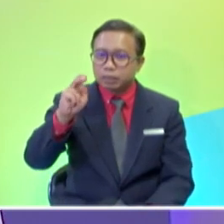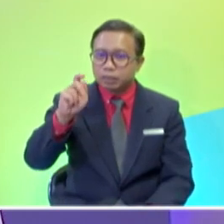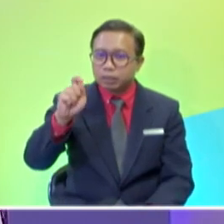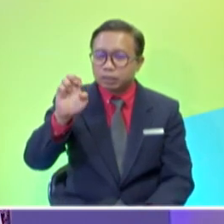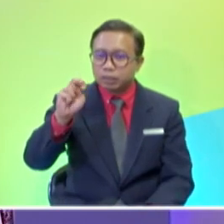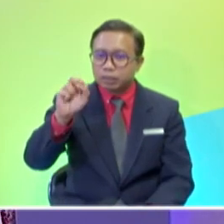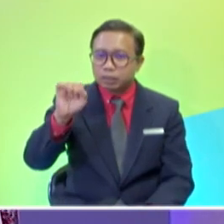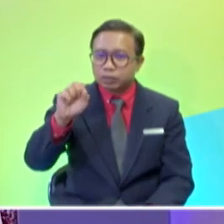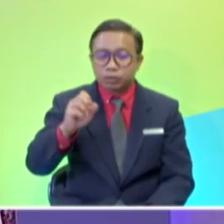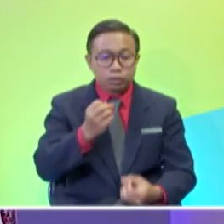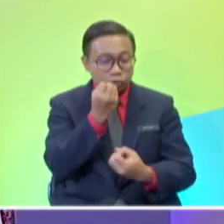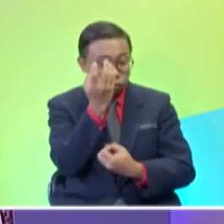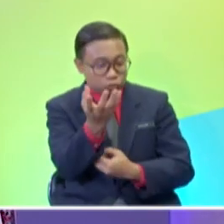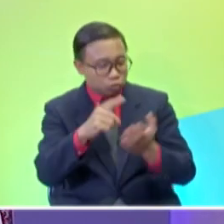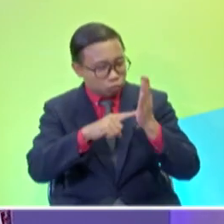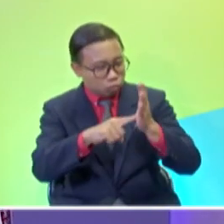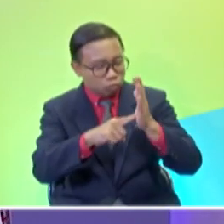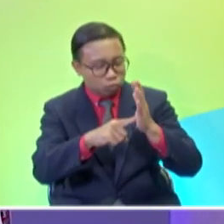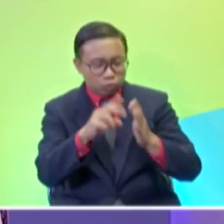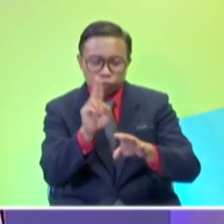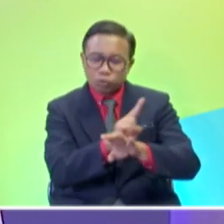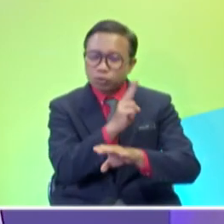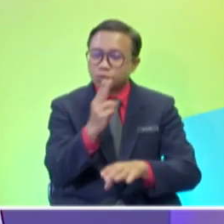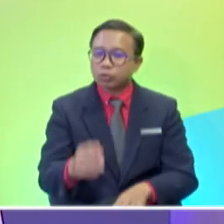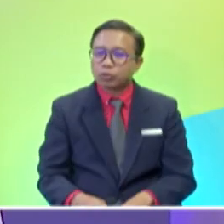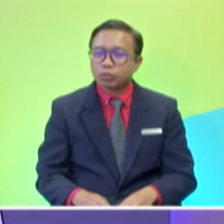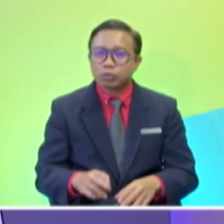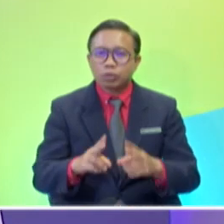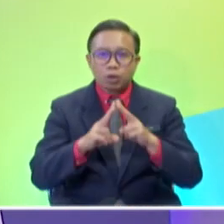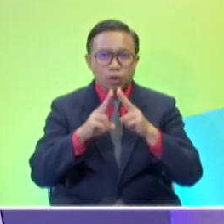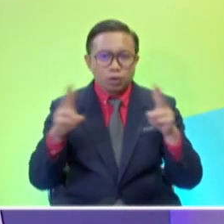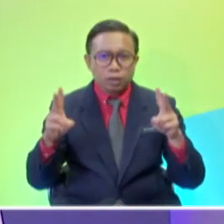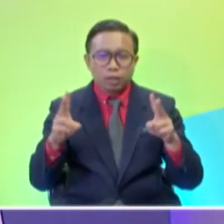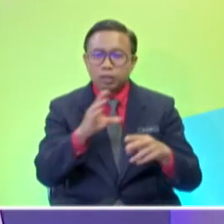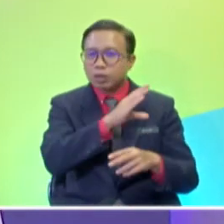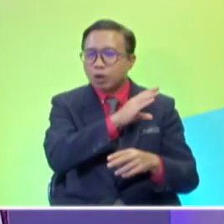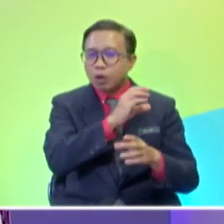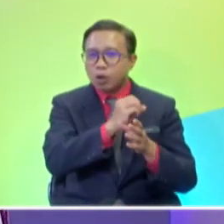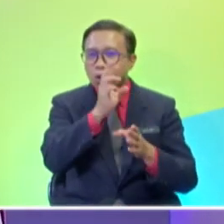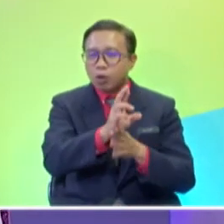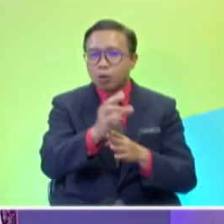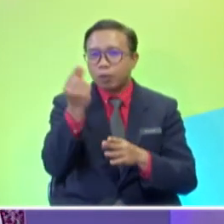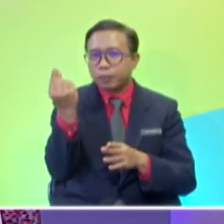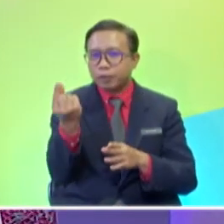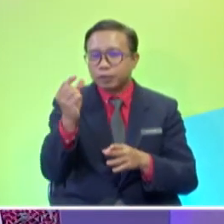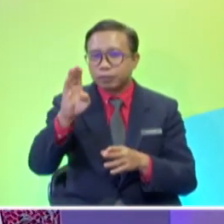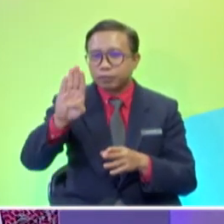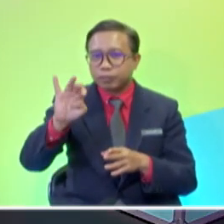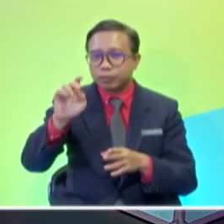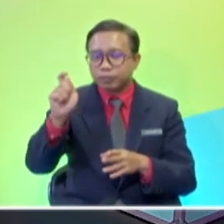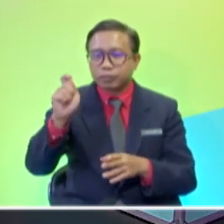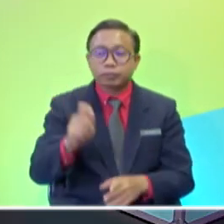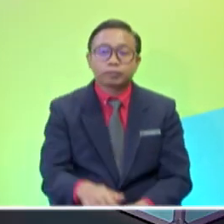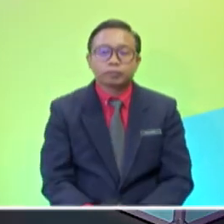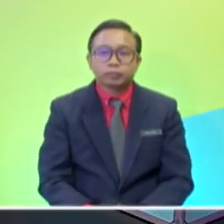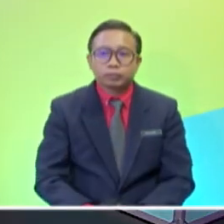different based on the word that you used, which is really or a bit. a bit. That's correct. All